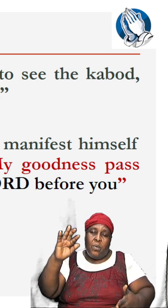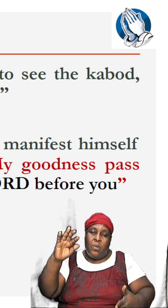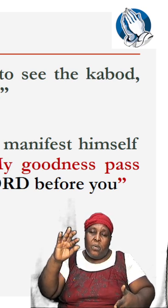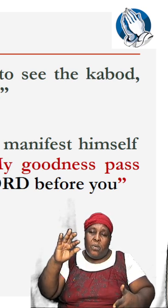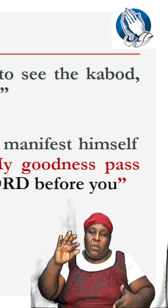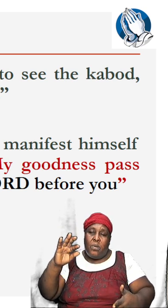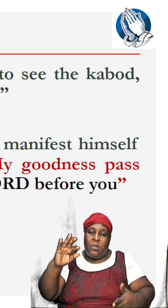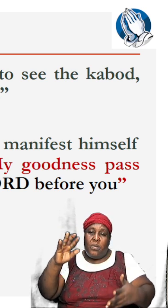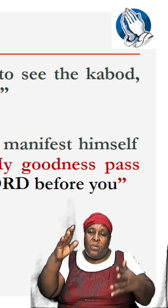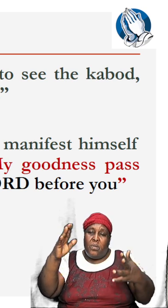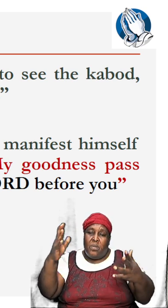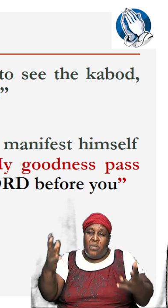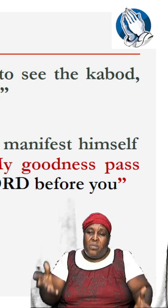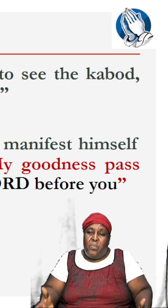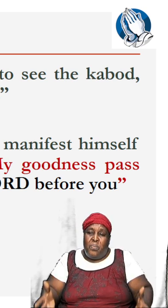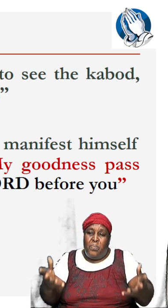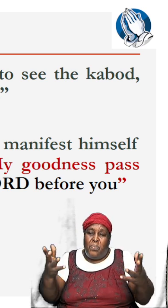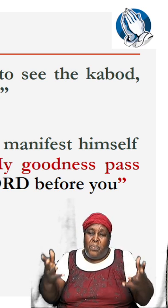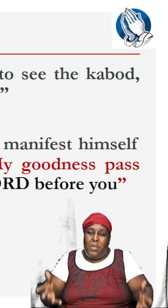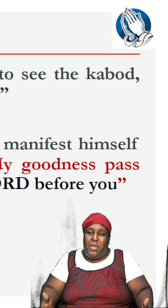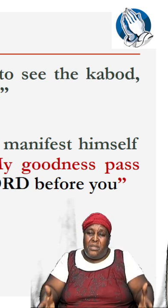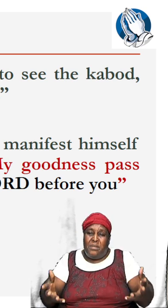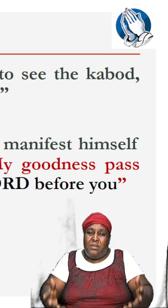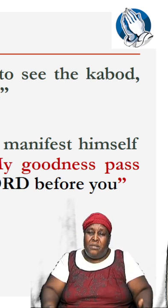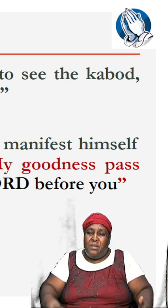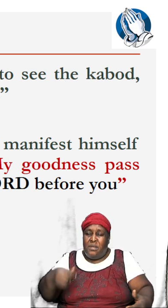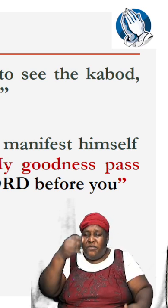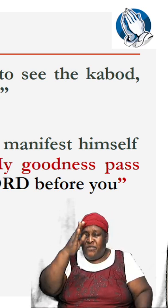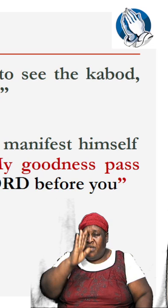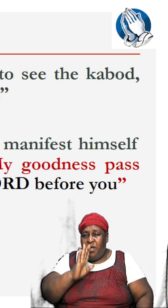the weight of God.